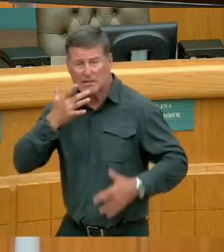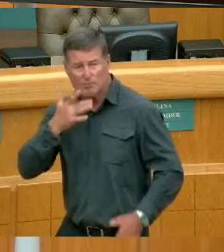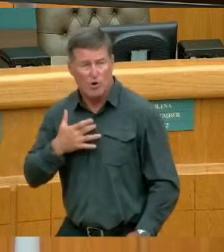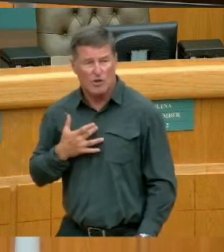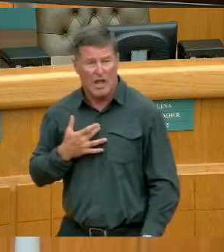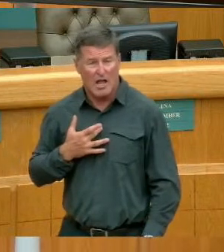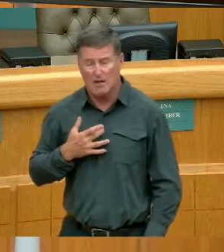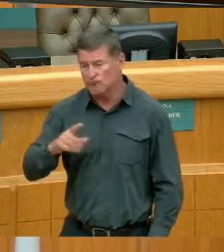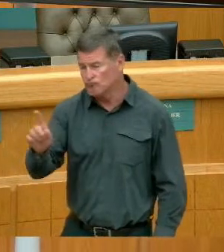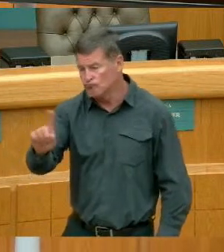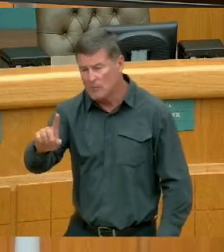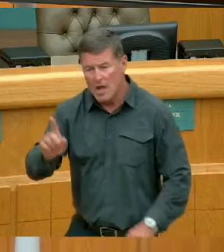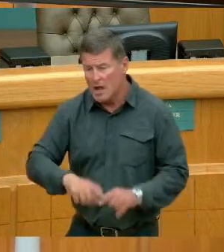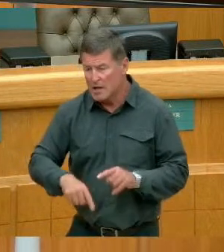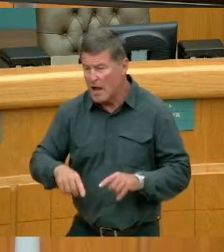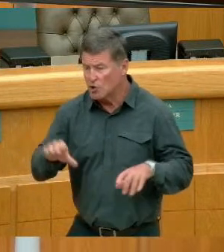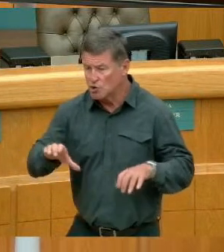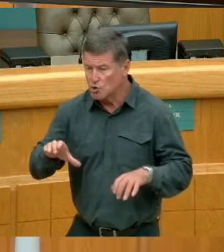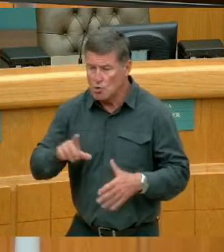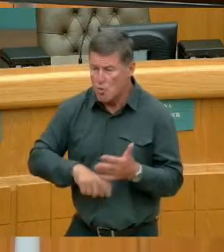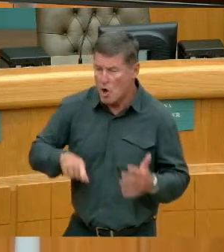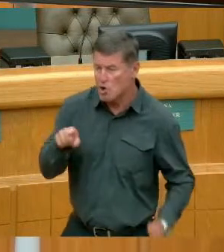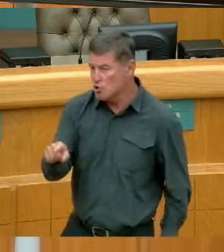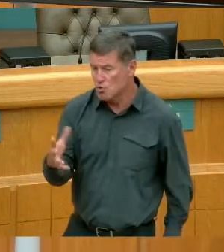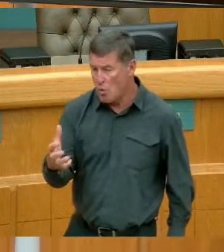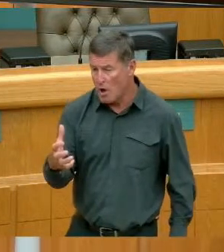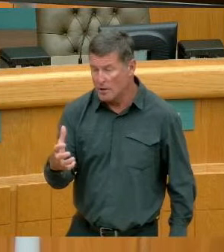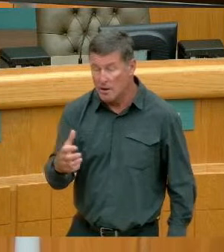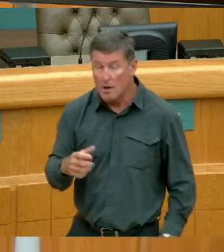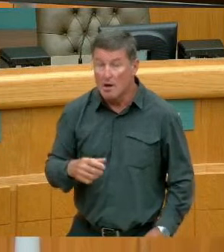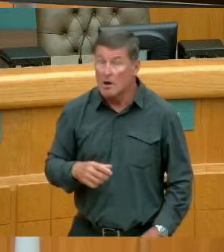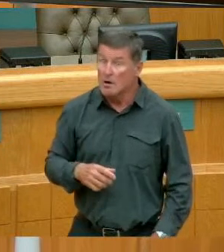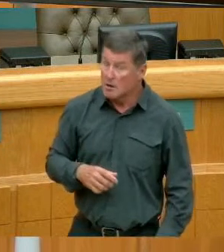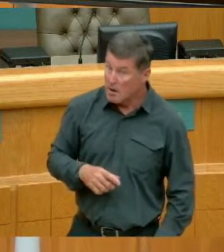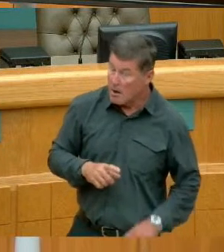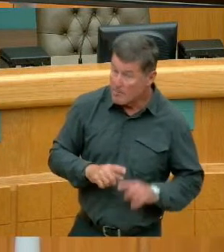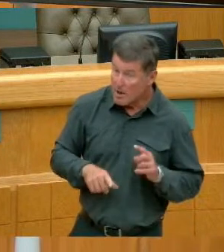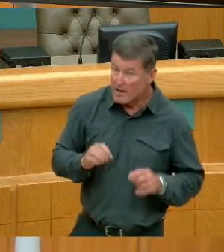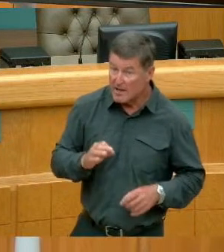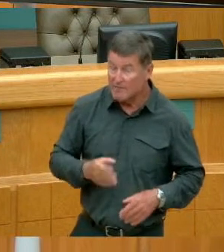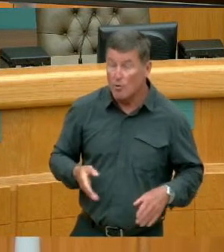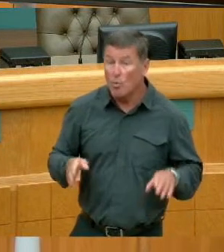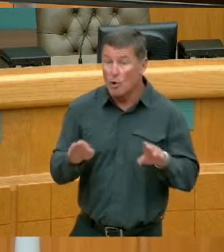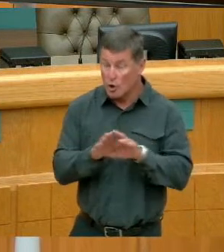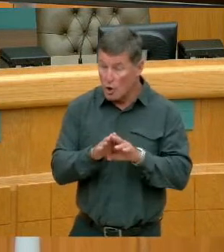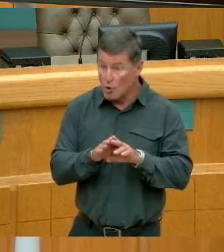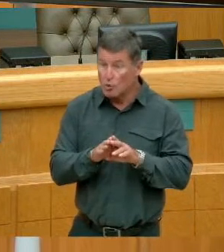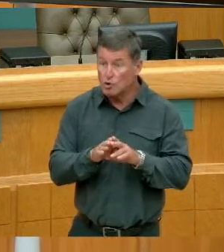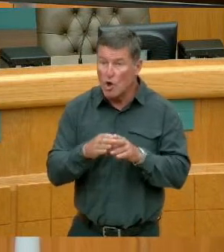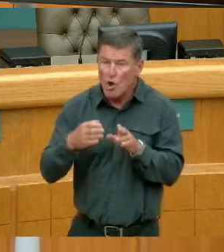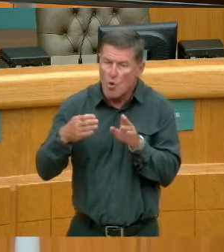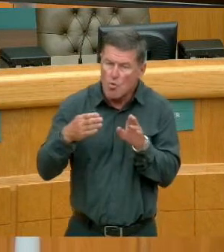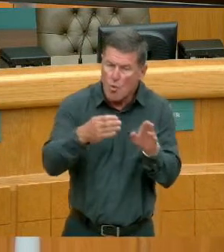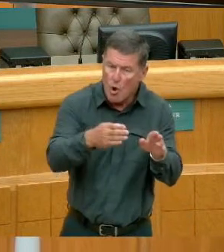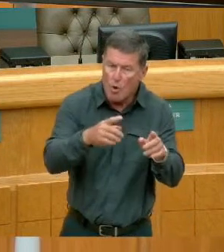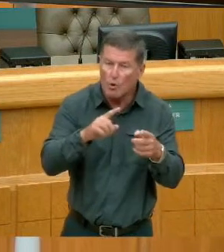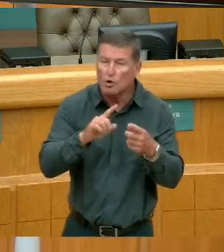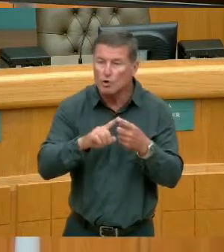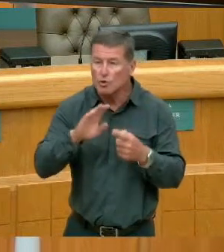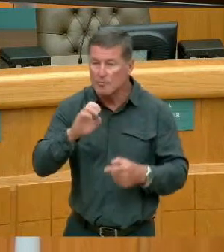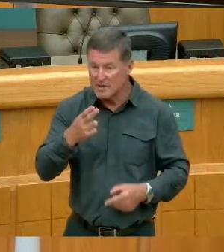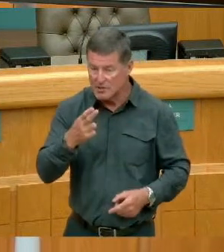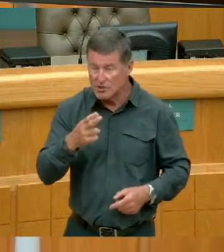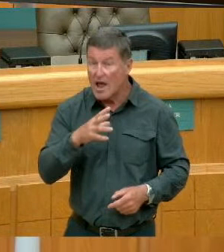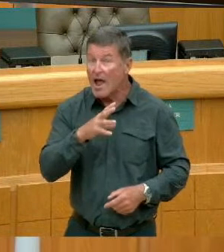But I firmly believe that by closing the access roads and by allowing pedestrian traffic, we strike the